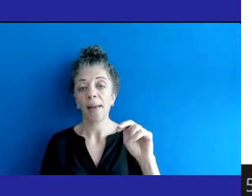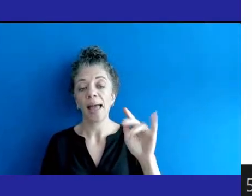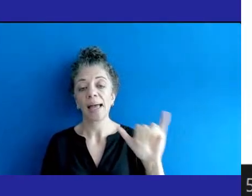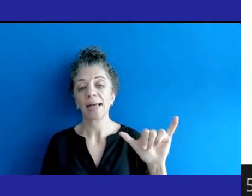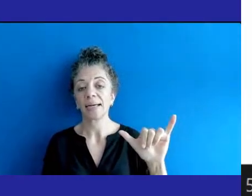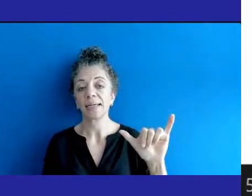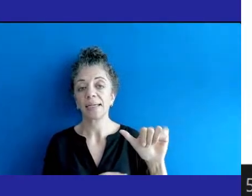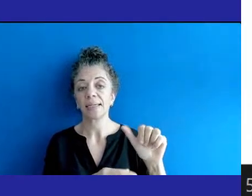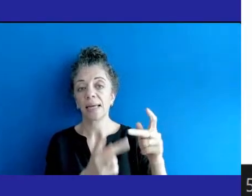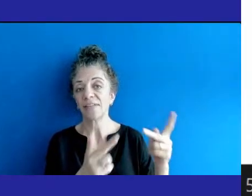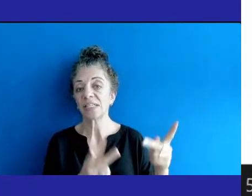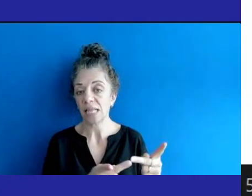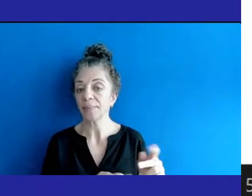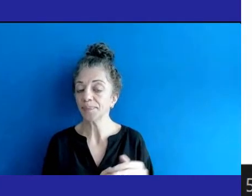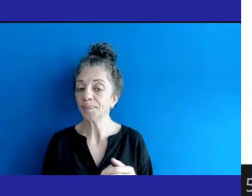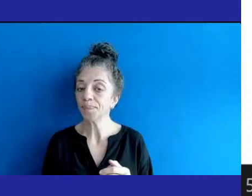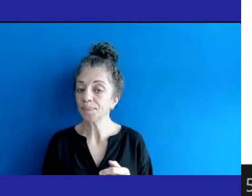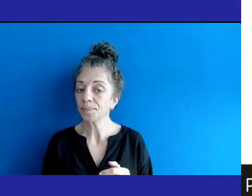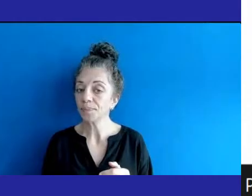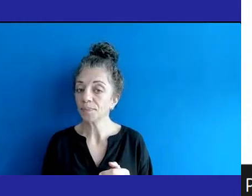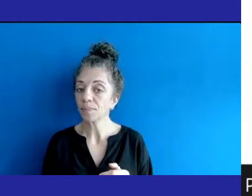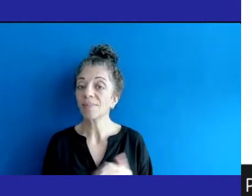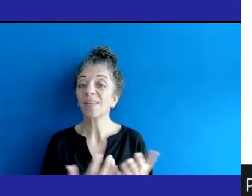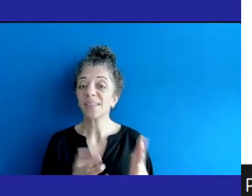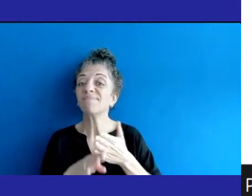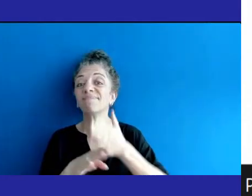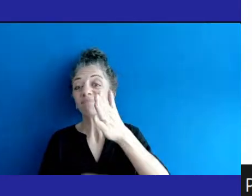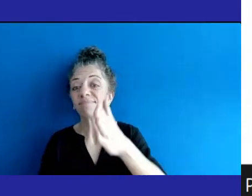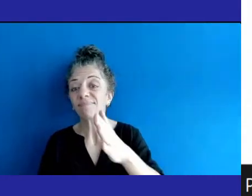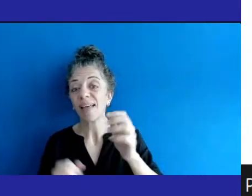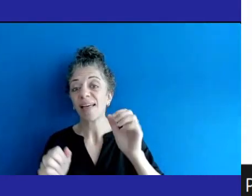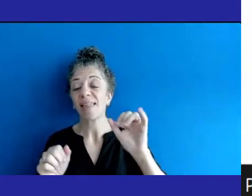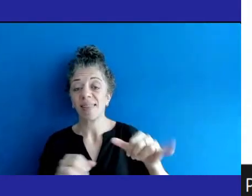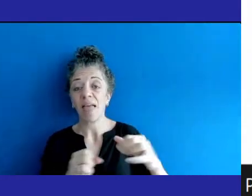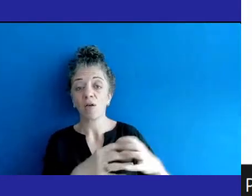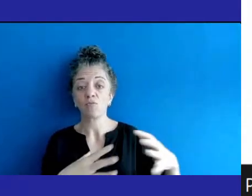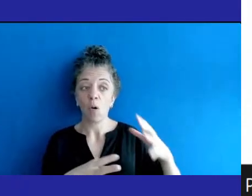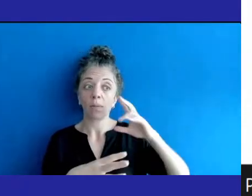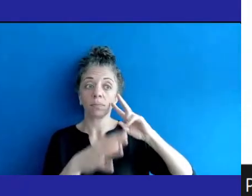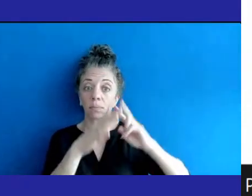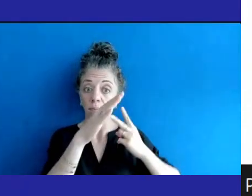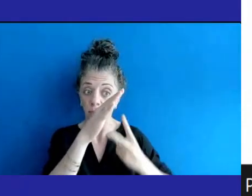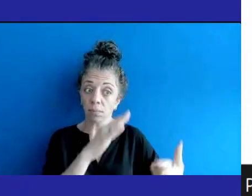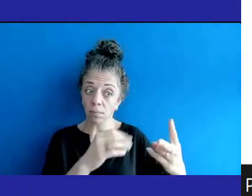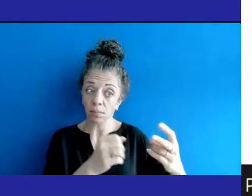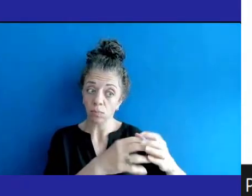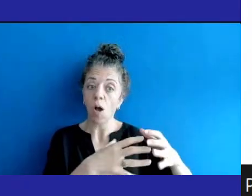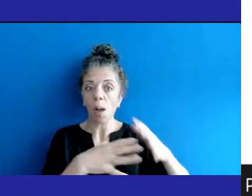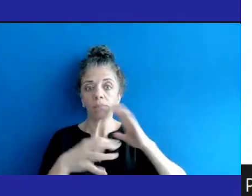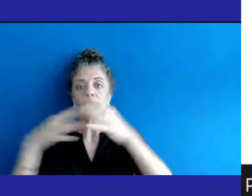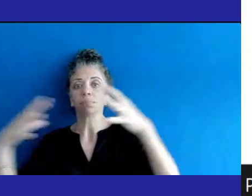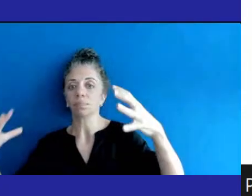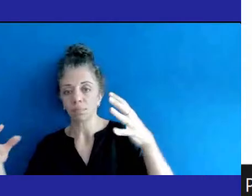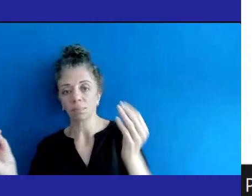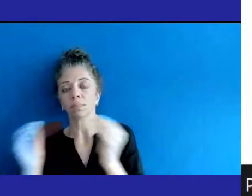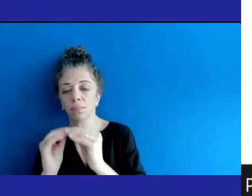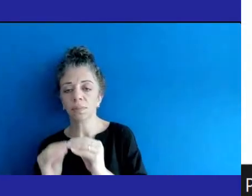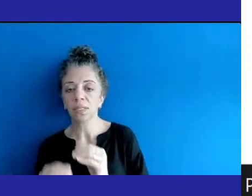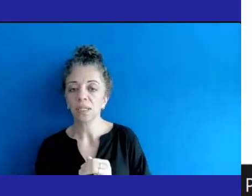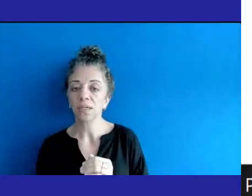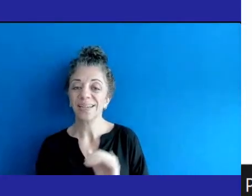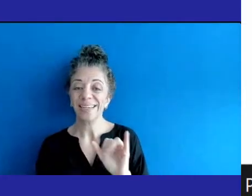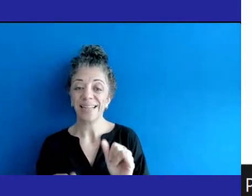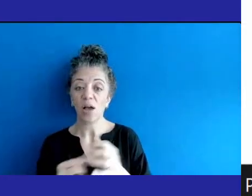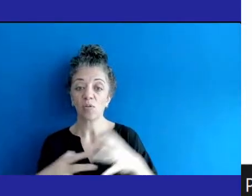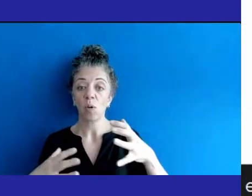growth in FTEs, but it has exceeded that growth rate. The total number of FTEs across these sites grew by